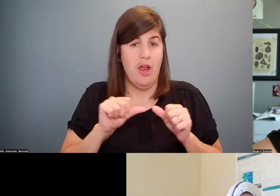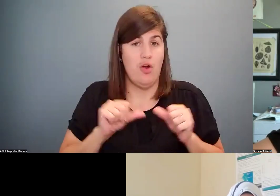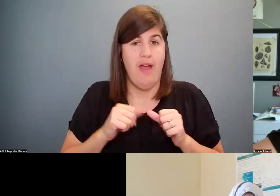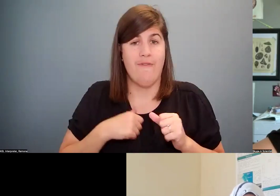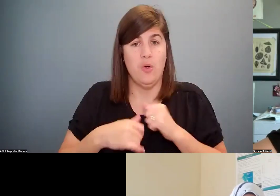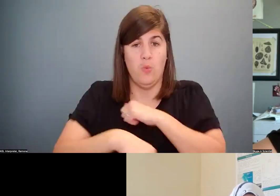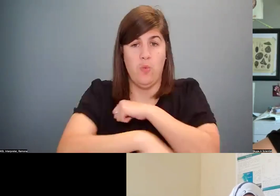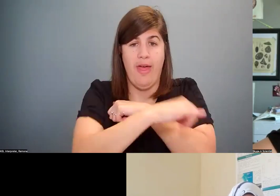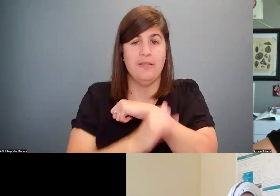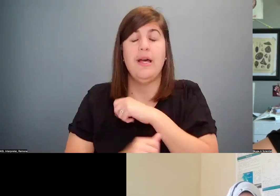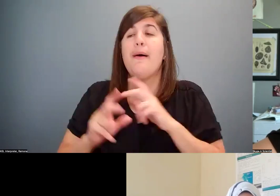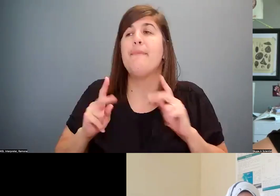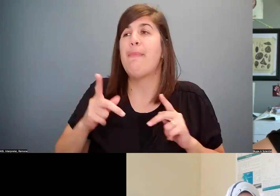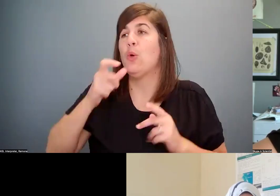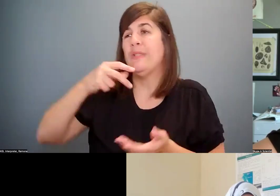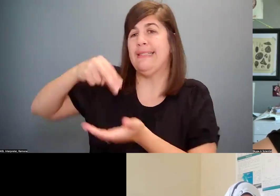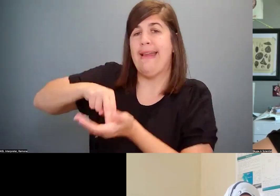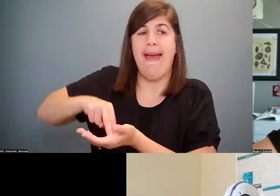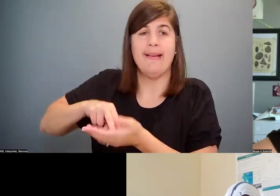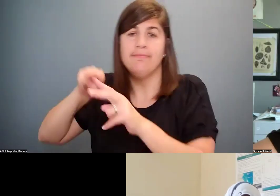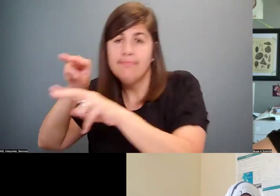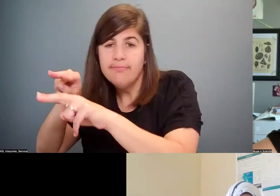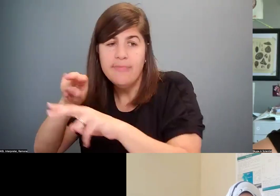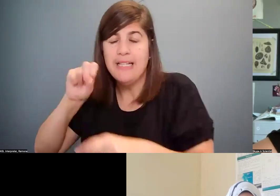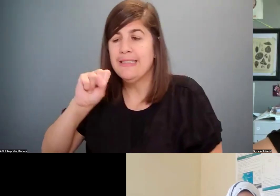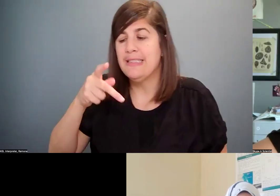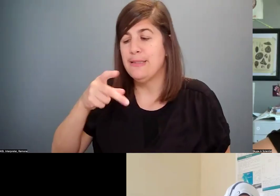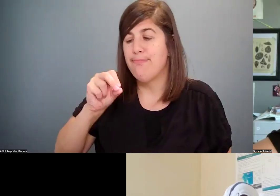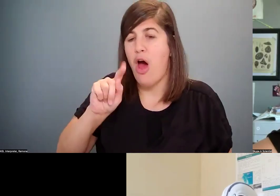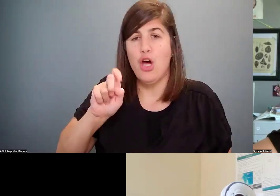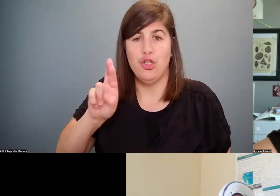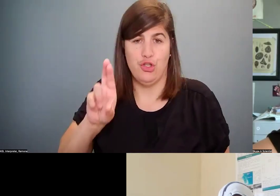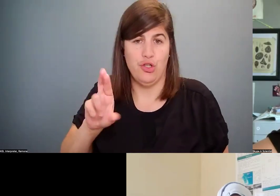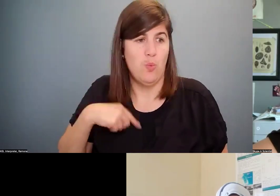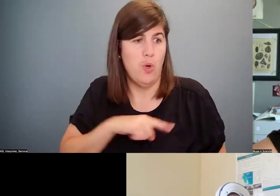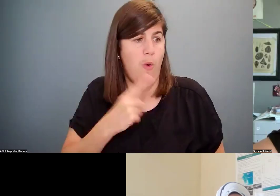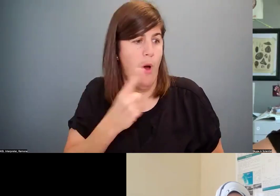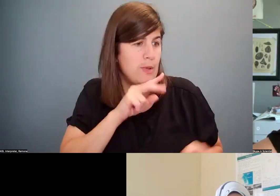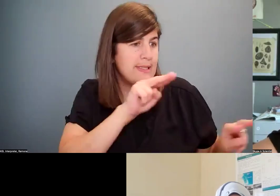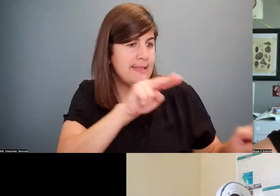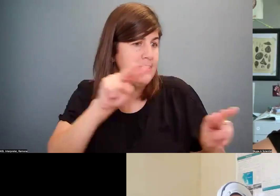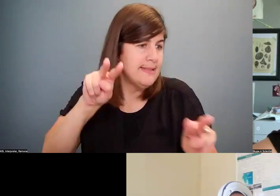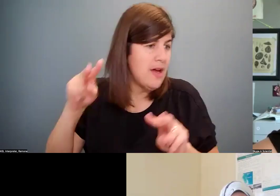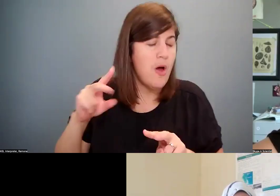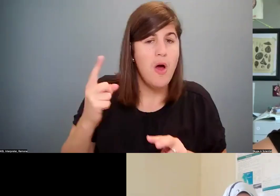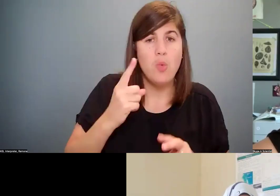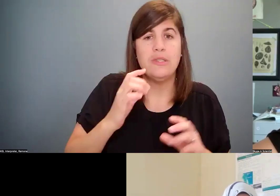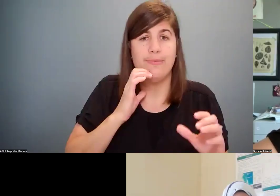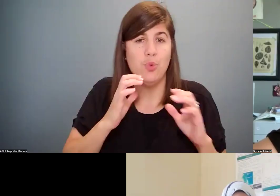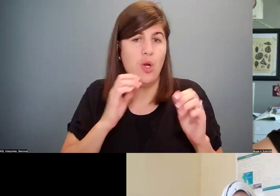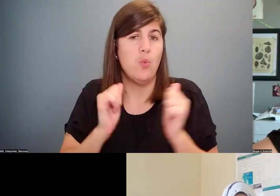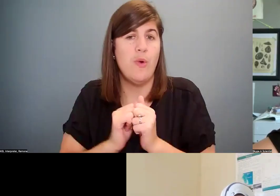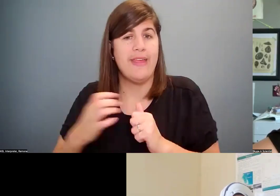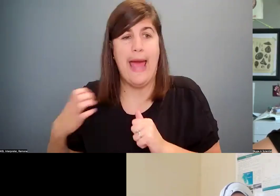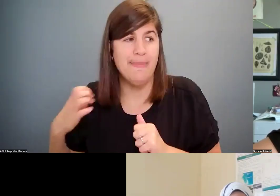always have spotters on the boat. So the researchers tend to be the spotters. We're always keeping our eyes out on the water. We're always in communication with the captain,